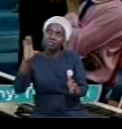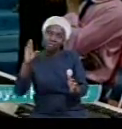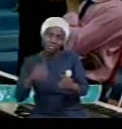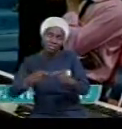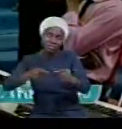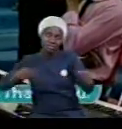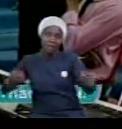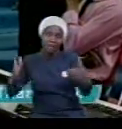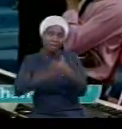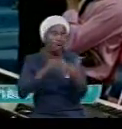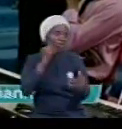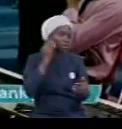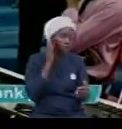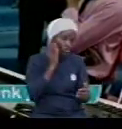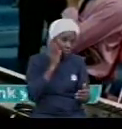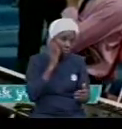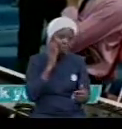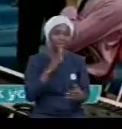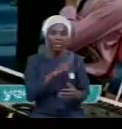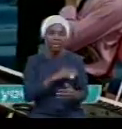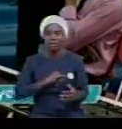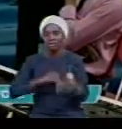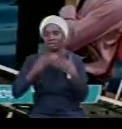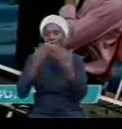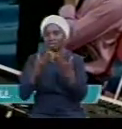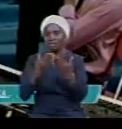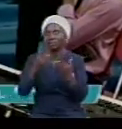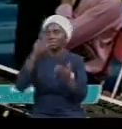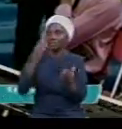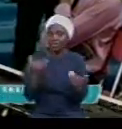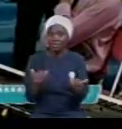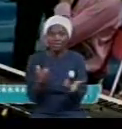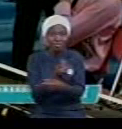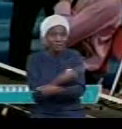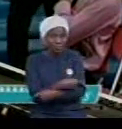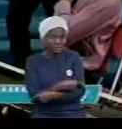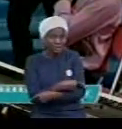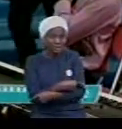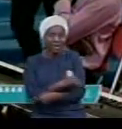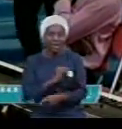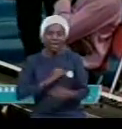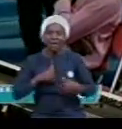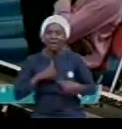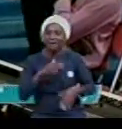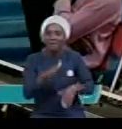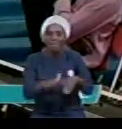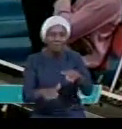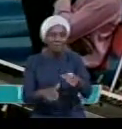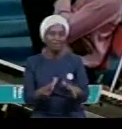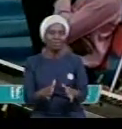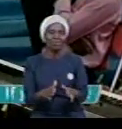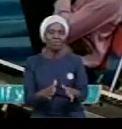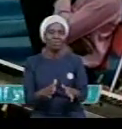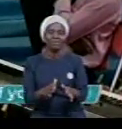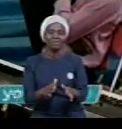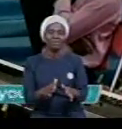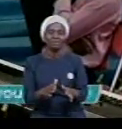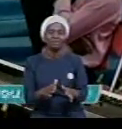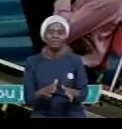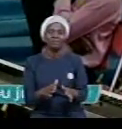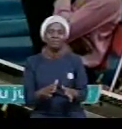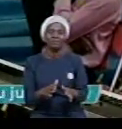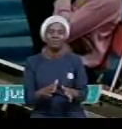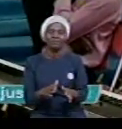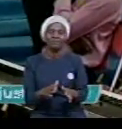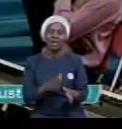rin de yi mo le rin ti mo ba ro pa mo dupe lowo olorun